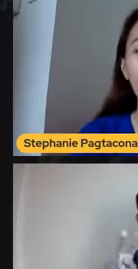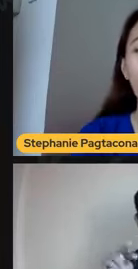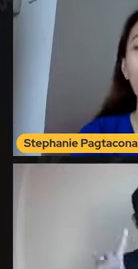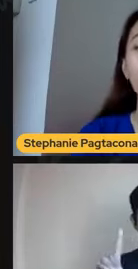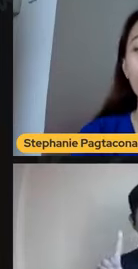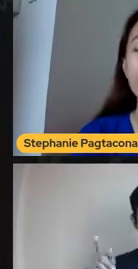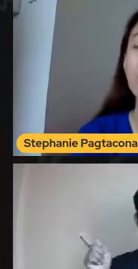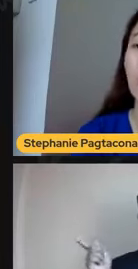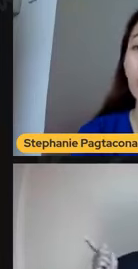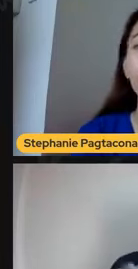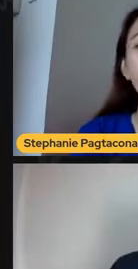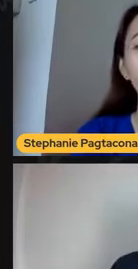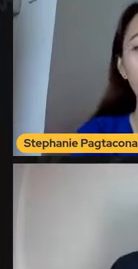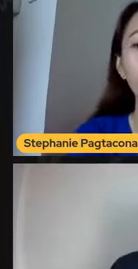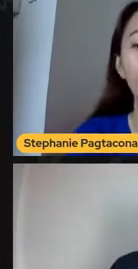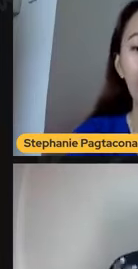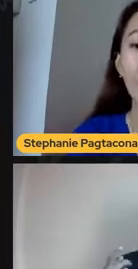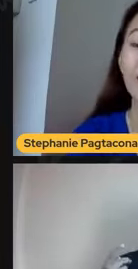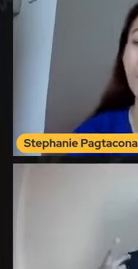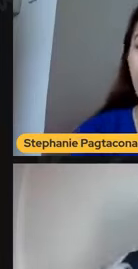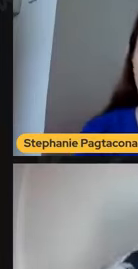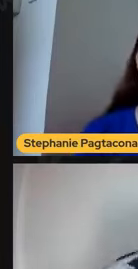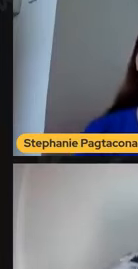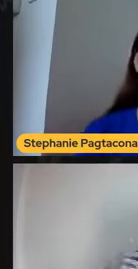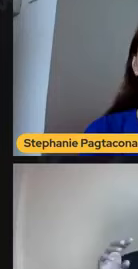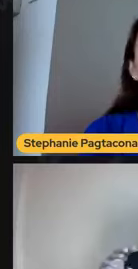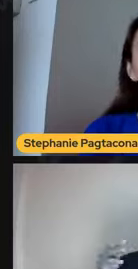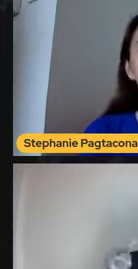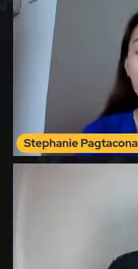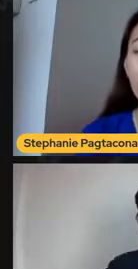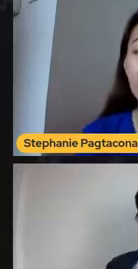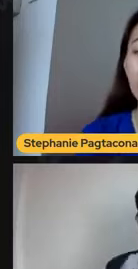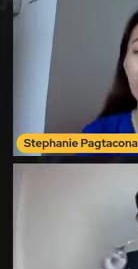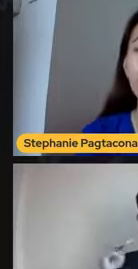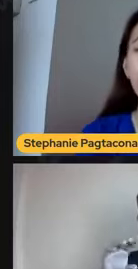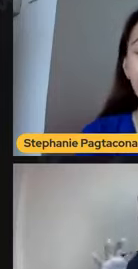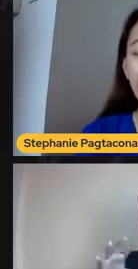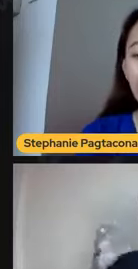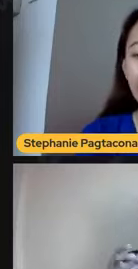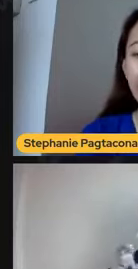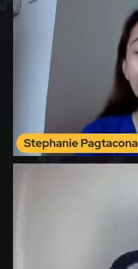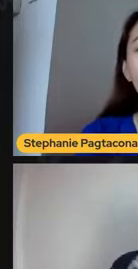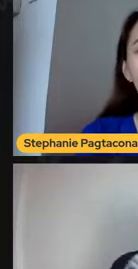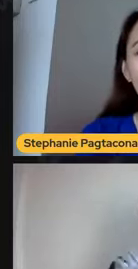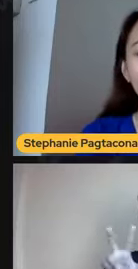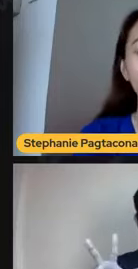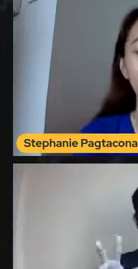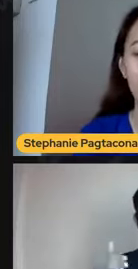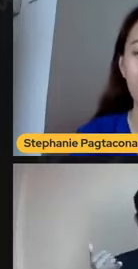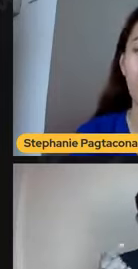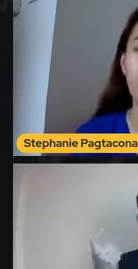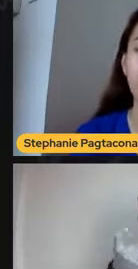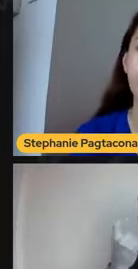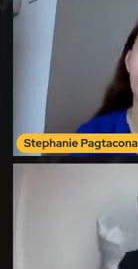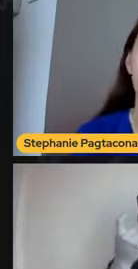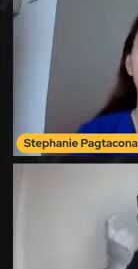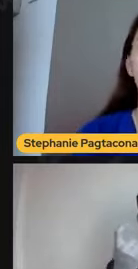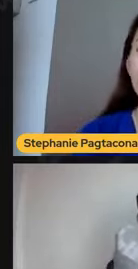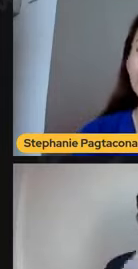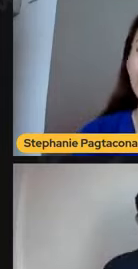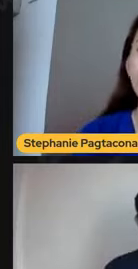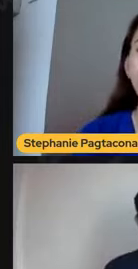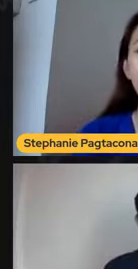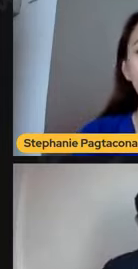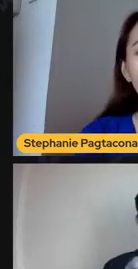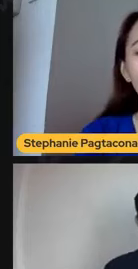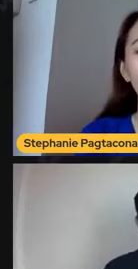pageant winner of Mrs. World in 2003. She will discuss celebrating the extra chromosome.